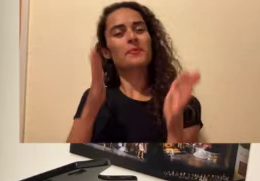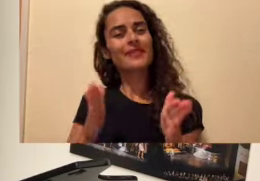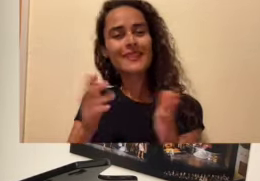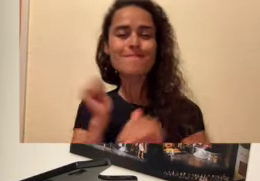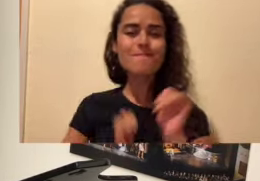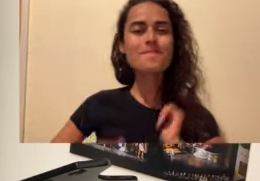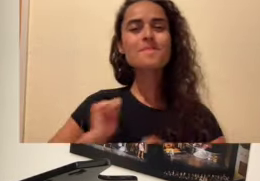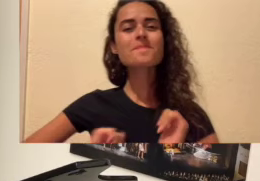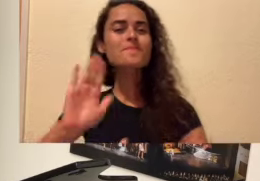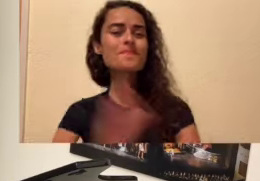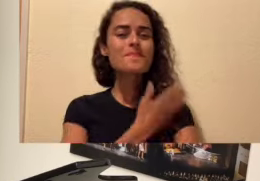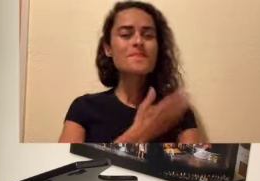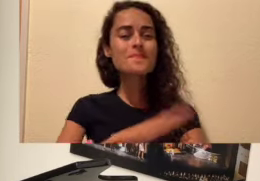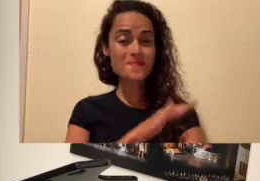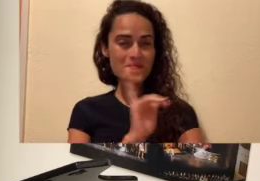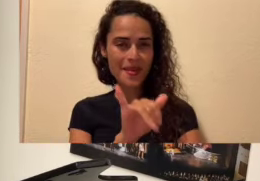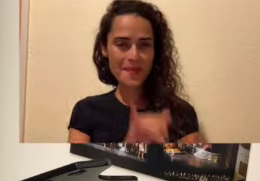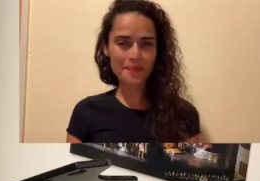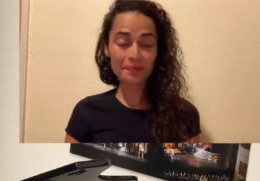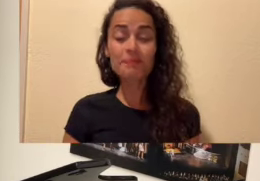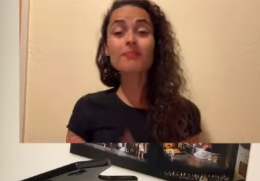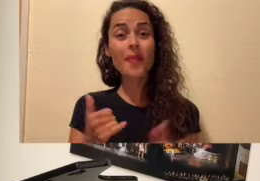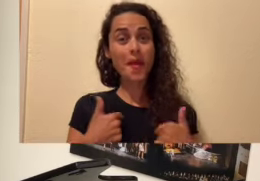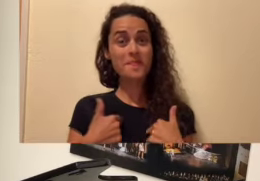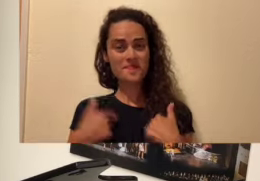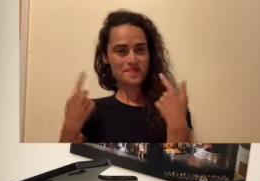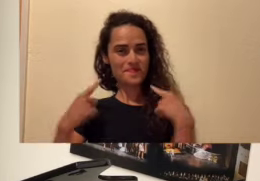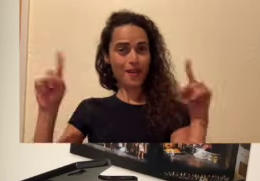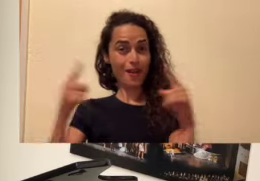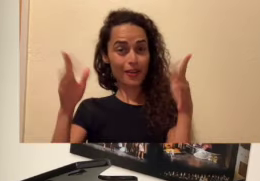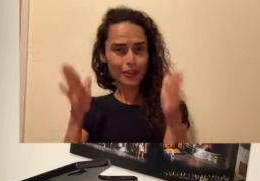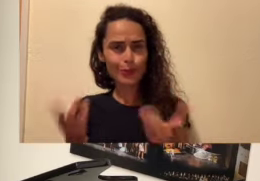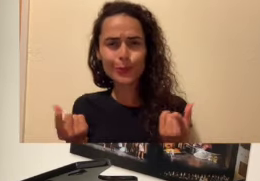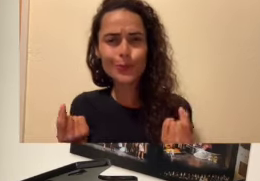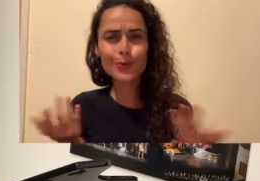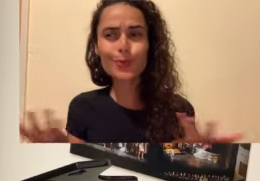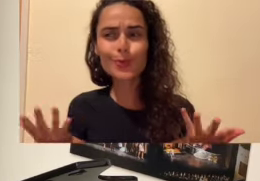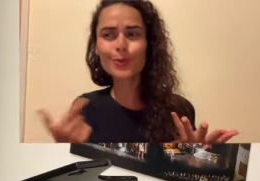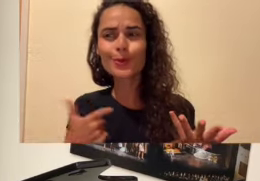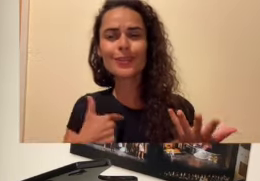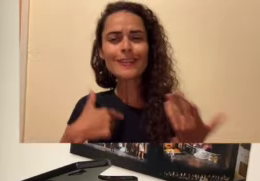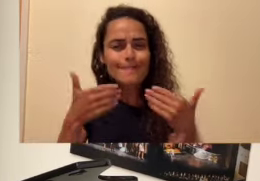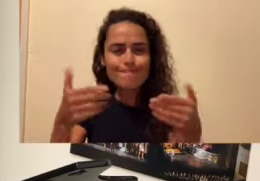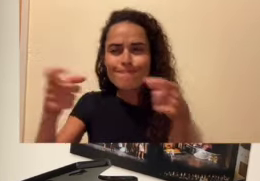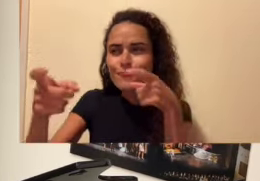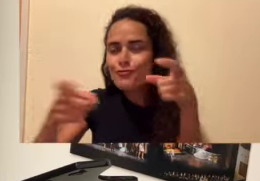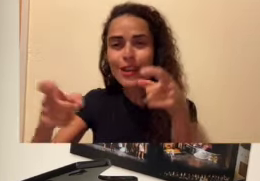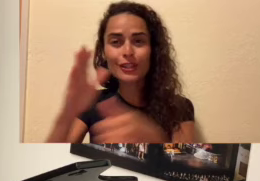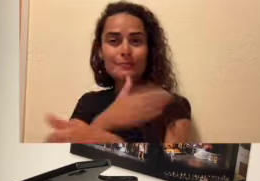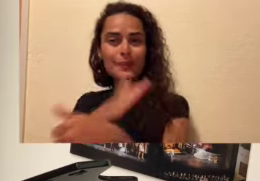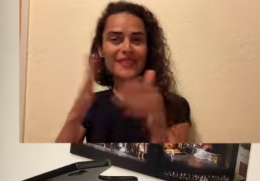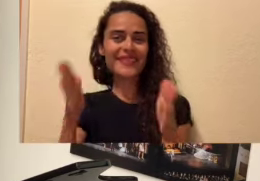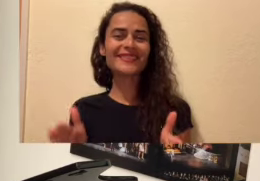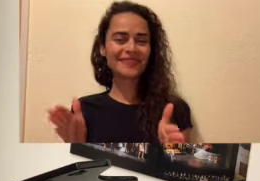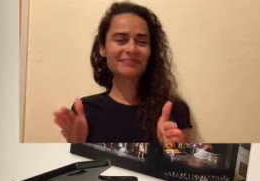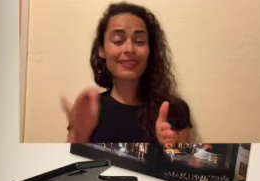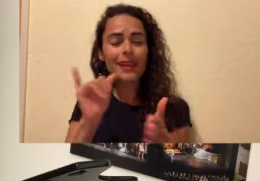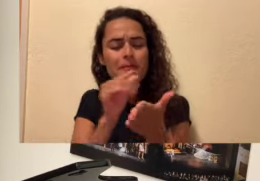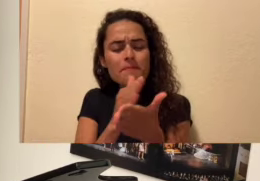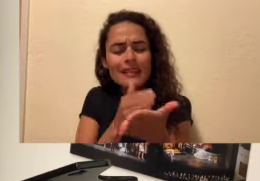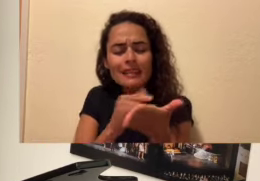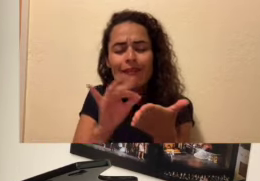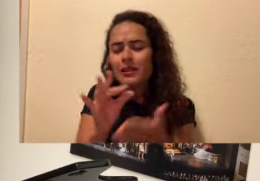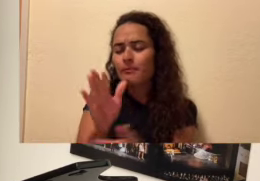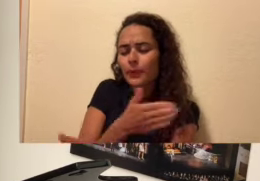the conductor directs the musicians during the performance. The piece of music you're about to hear was written